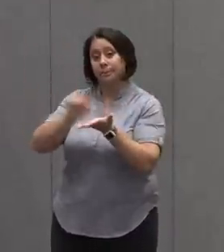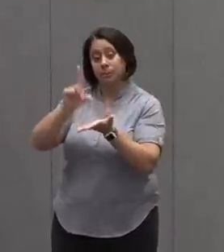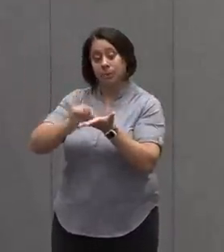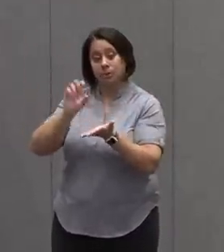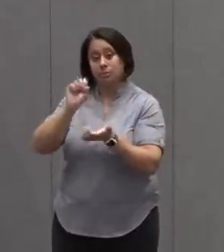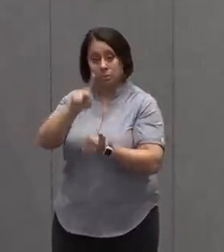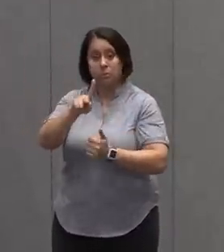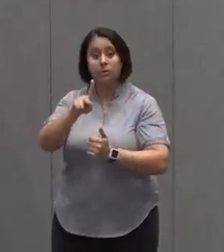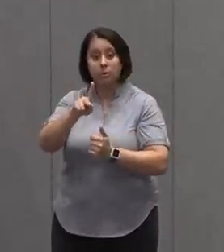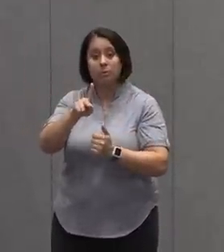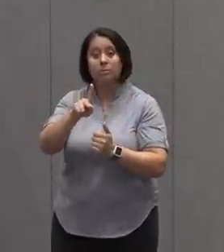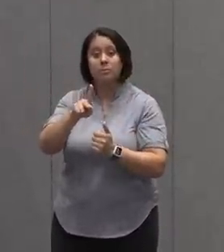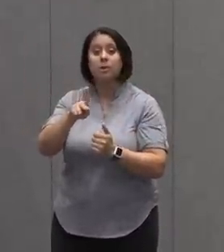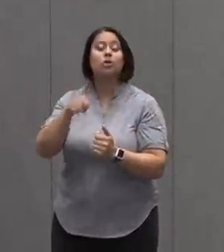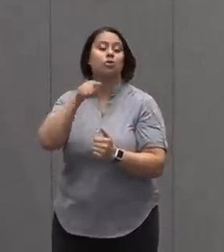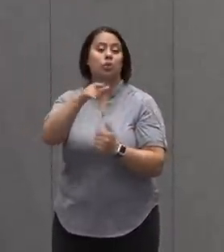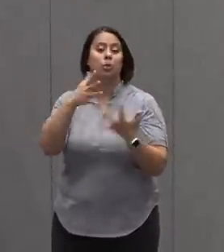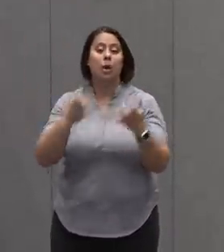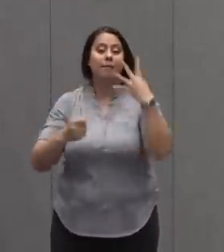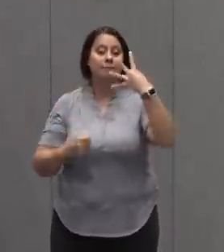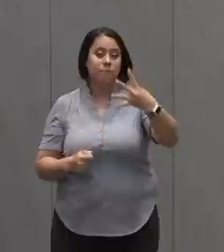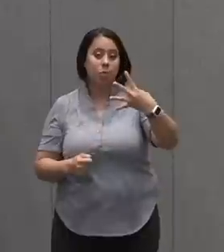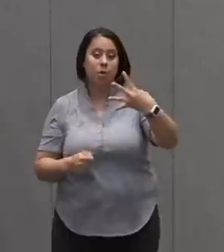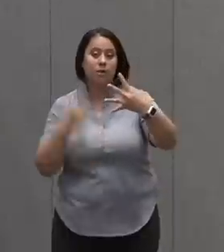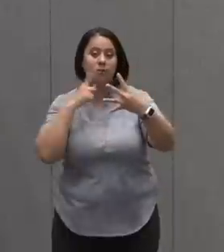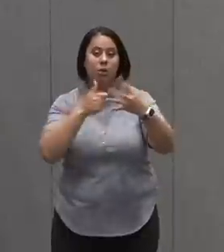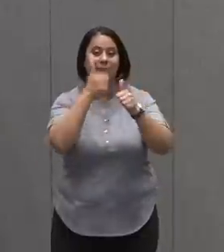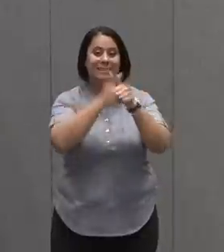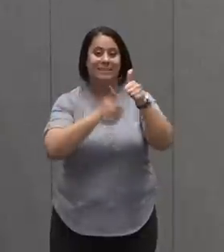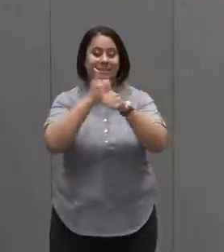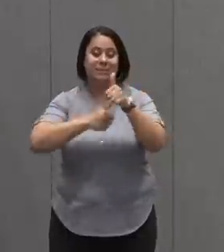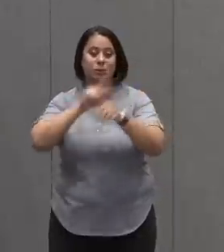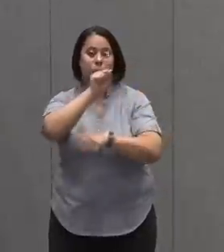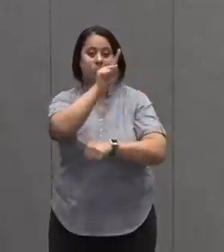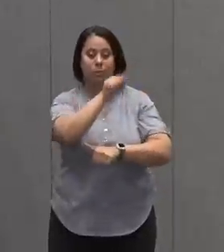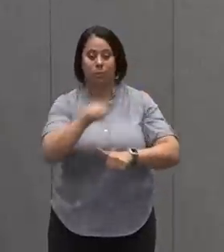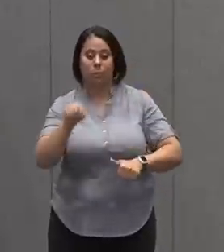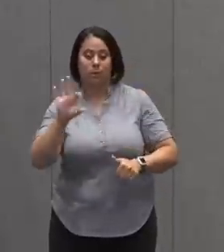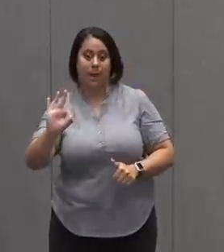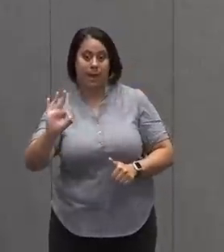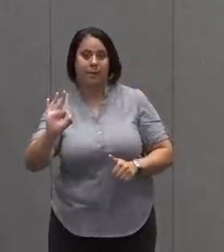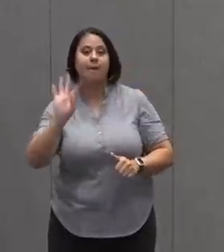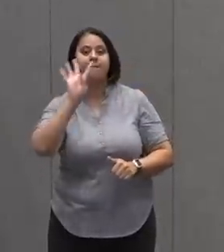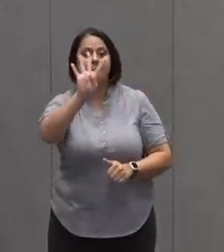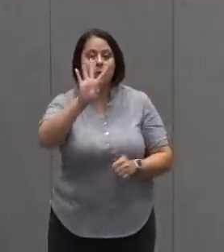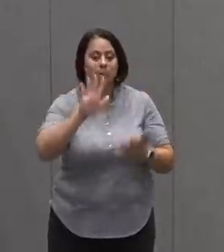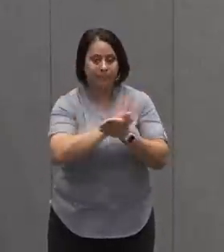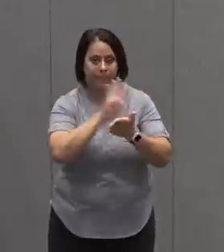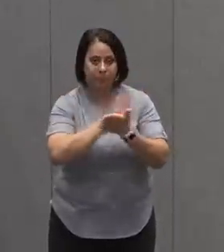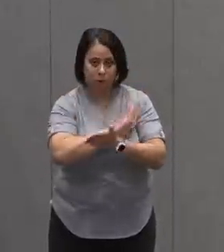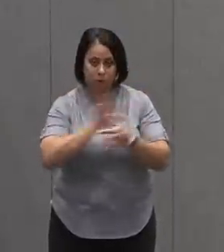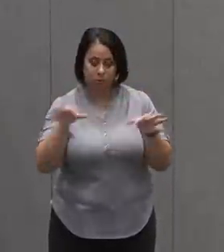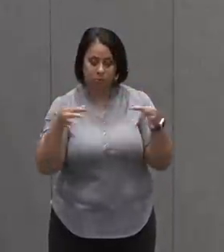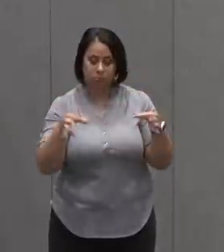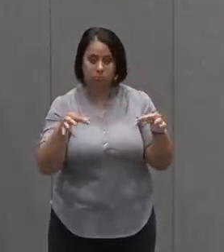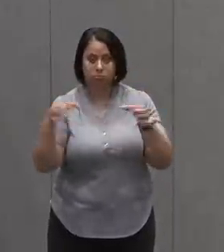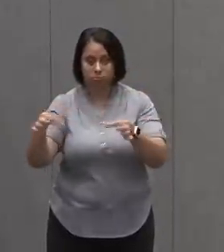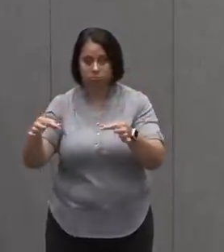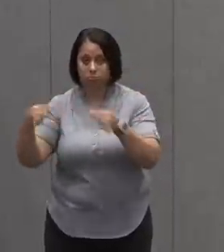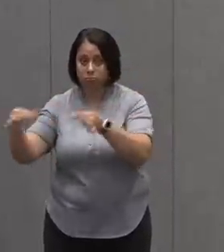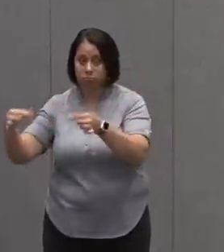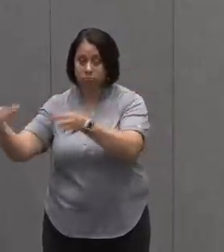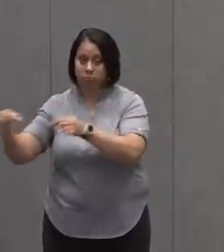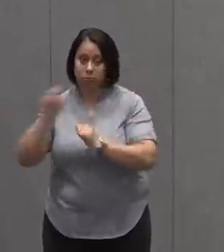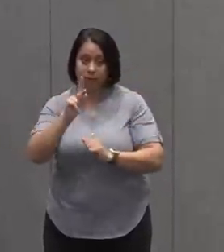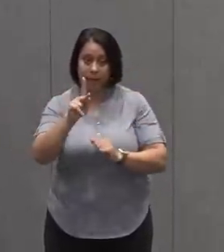off. You're going to want 4 of each of these 1 through 9 numerals. And then to get some scissors and